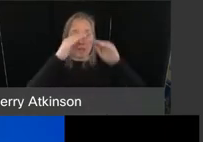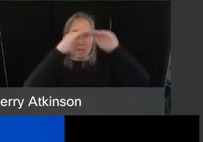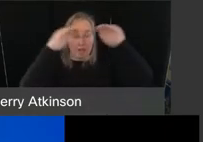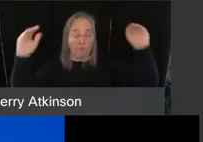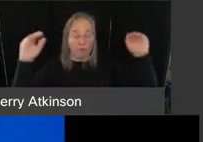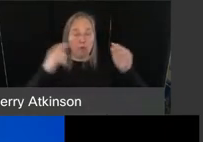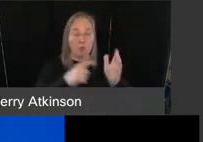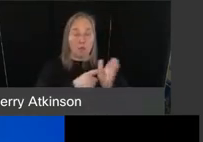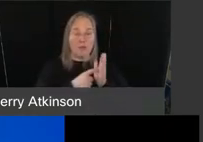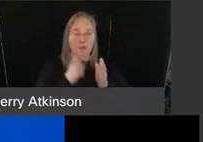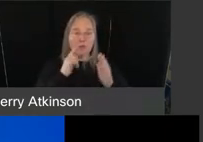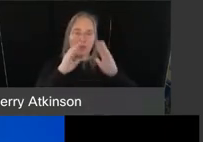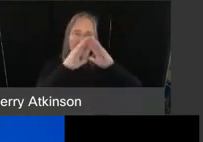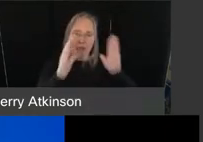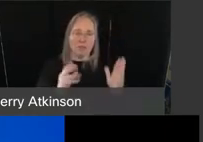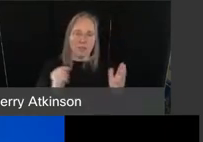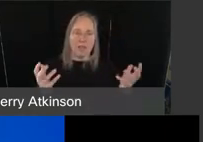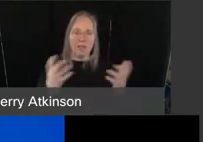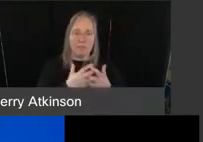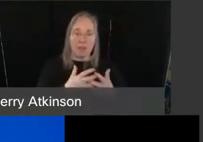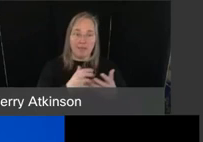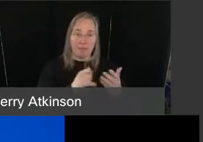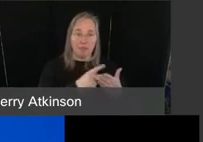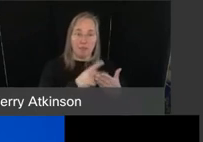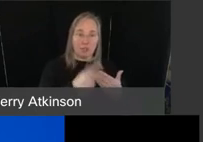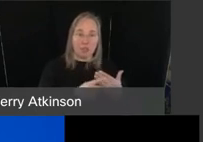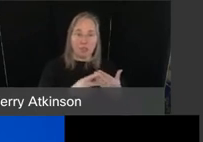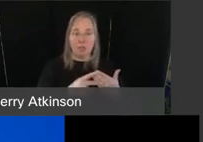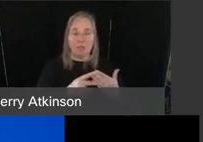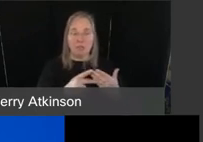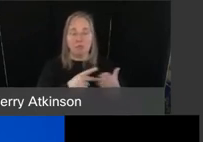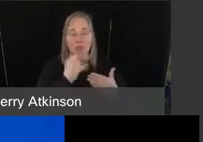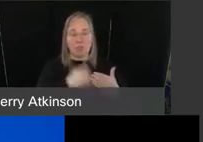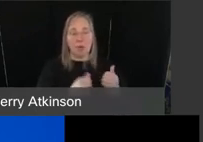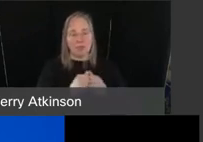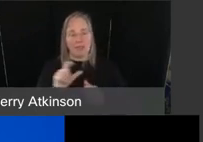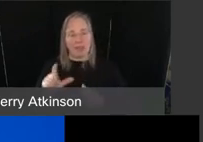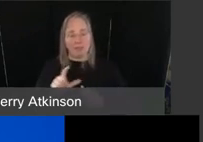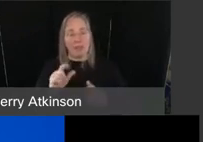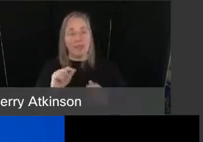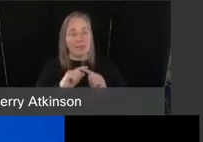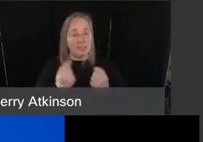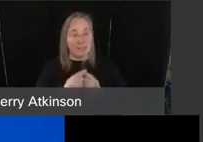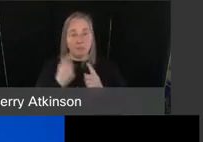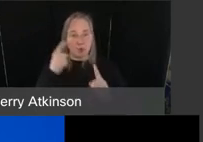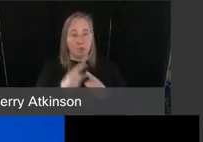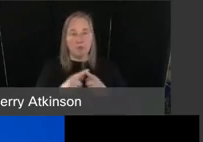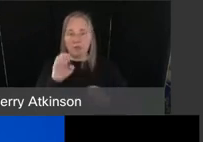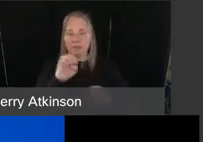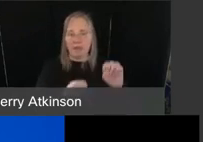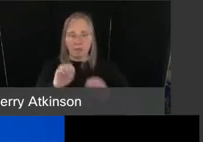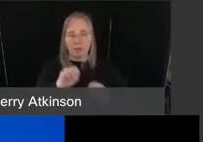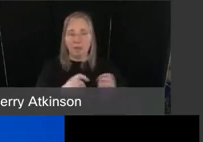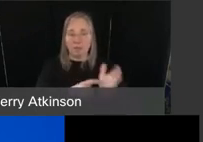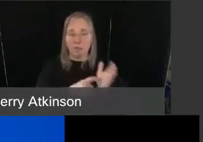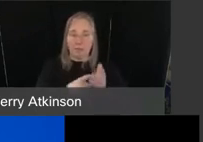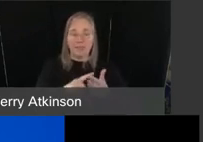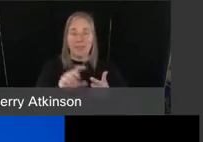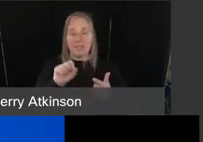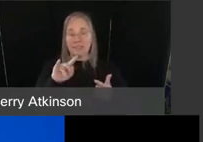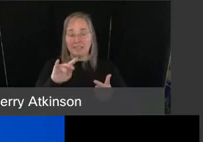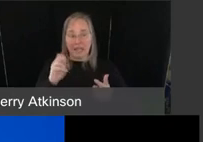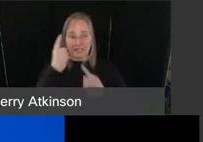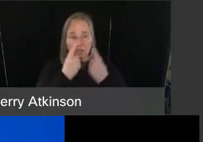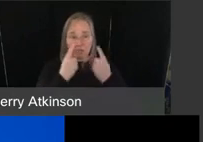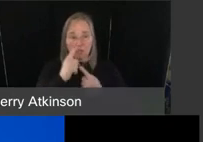combined project with the library. The team's goal was to evaluate the requirements, the site considerations, as well as